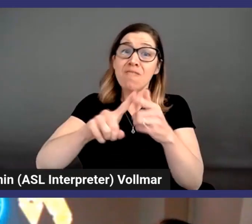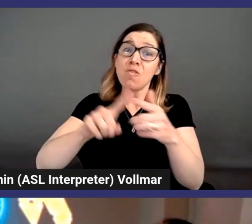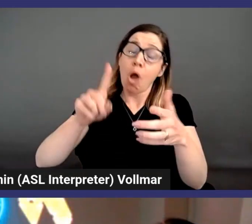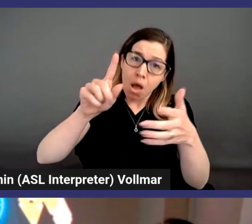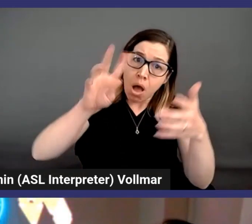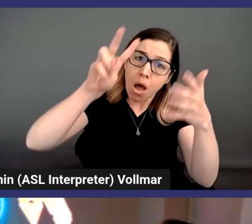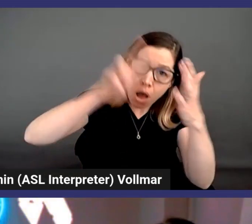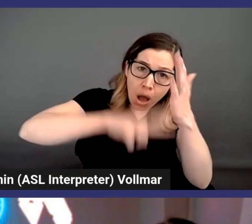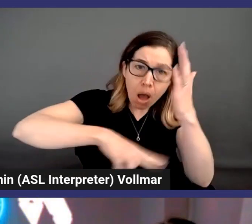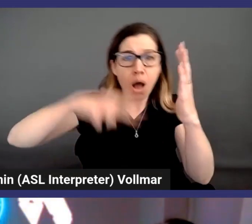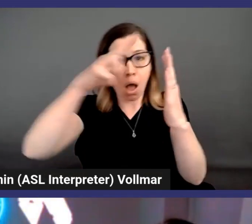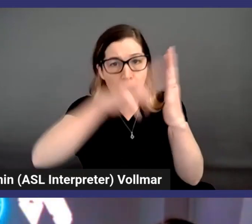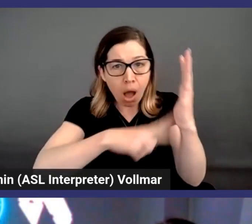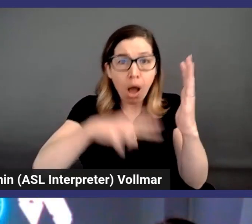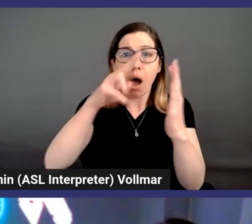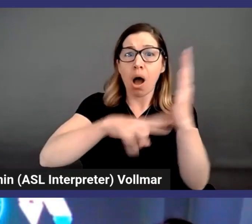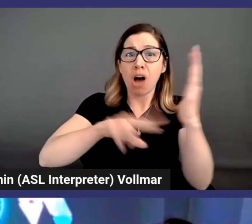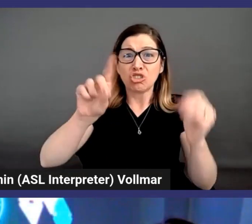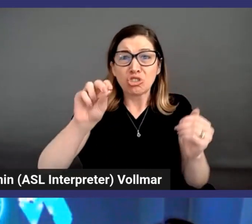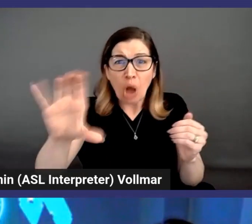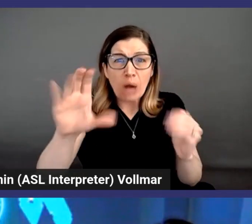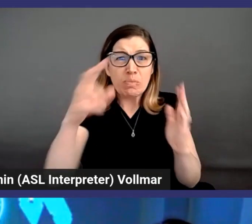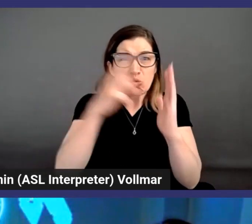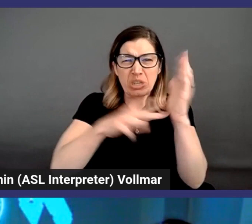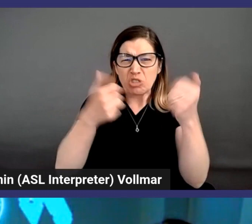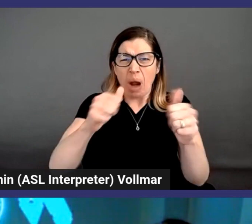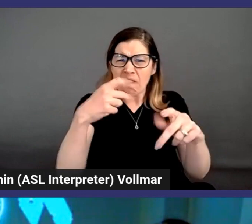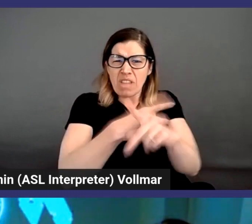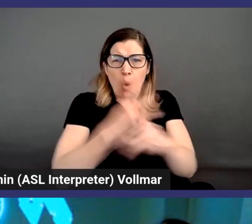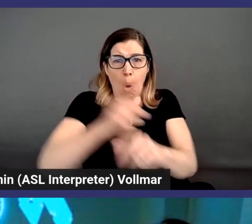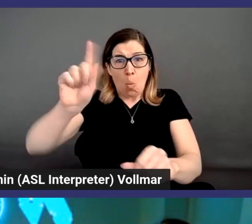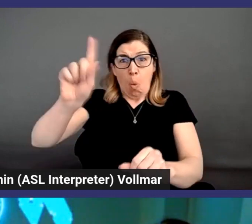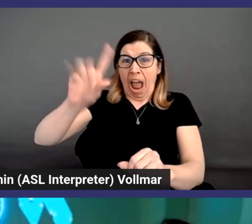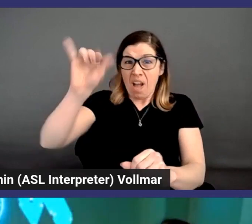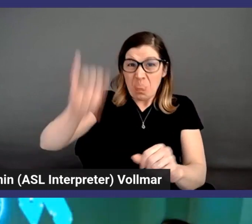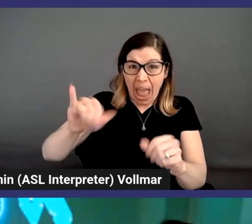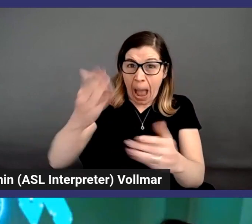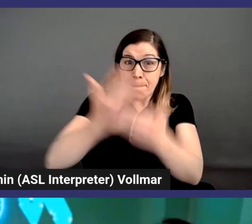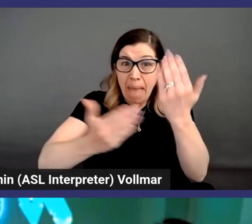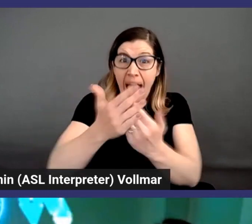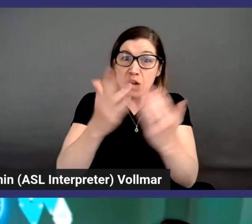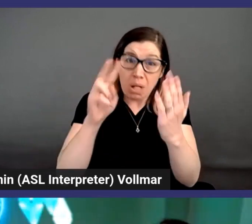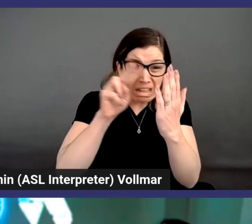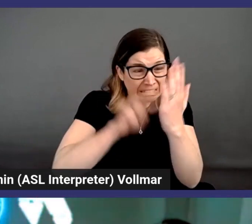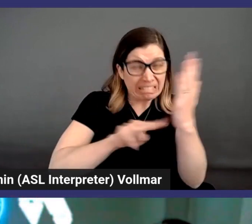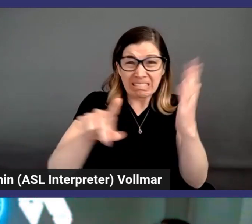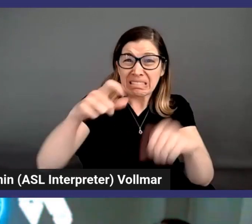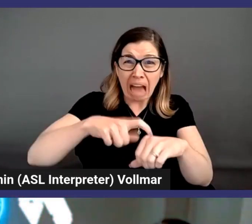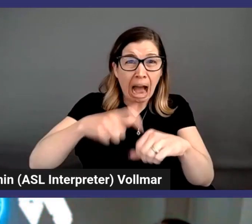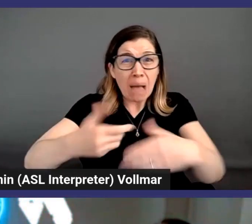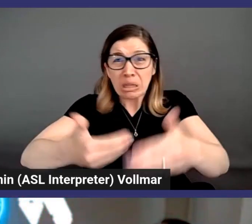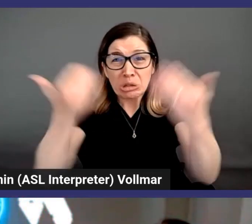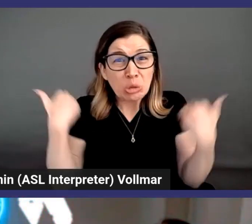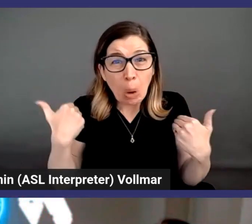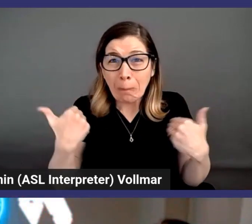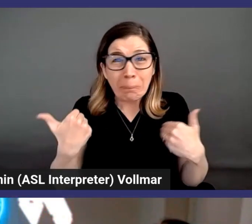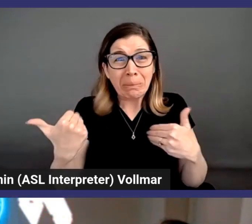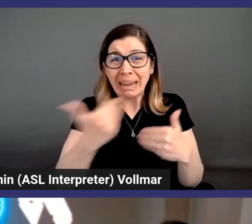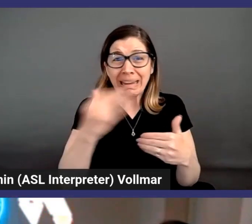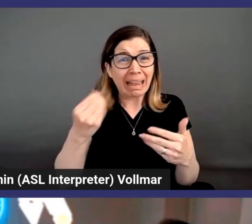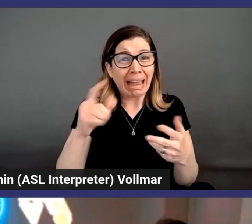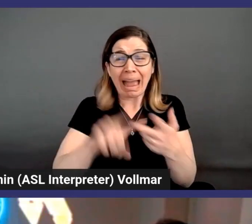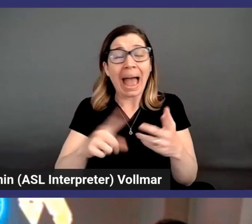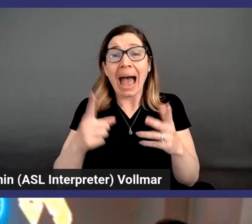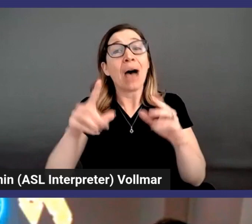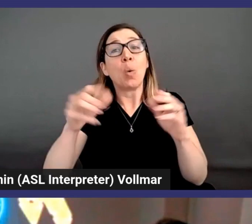read documents, to find that manually, right? Which can get very time consuming and not at all error